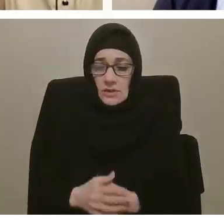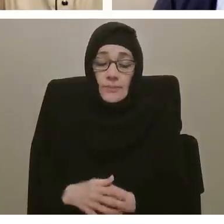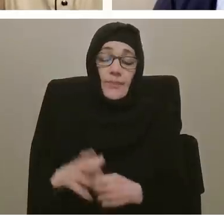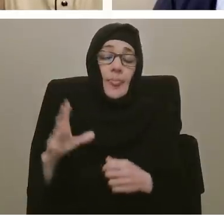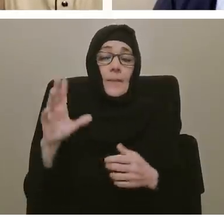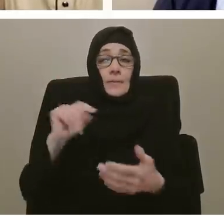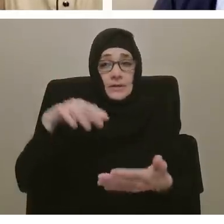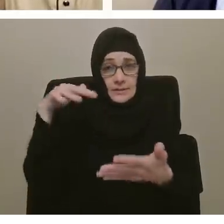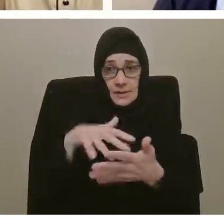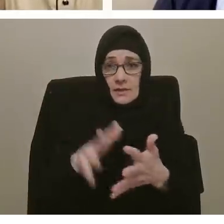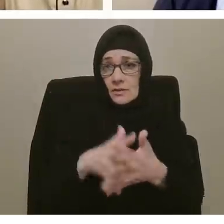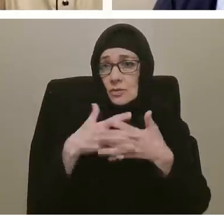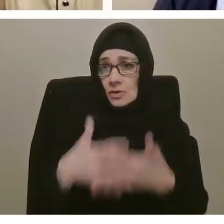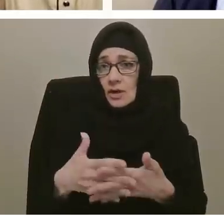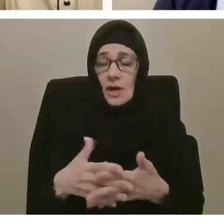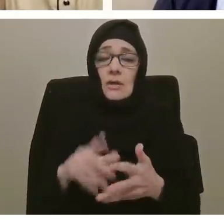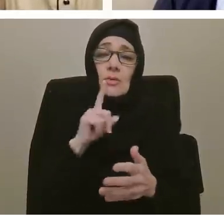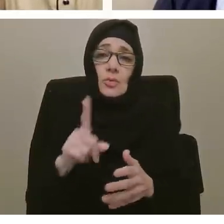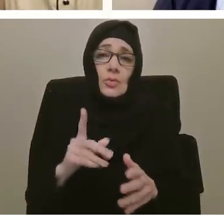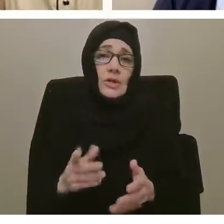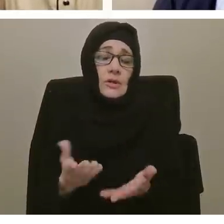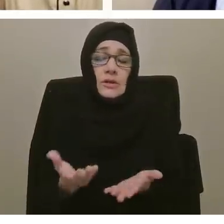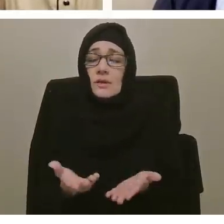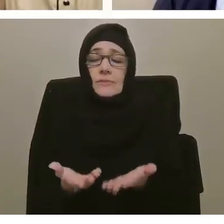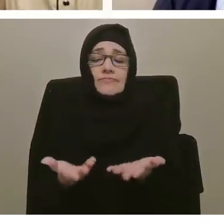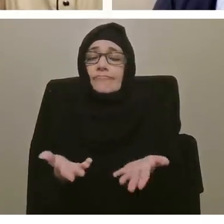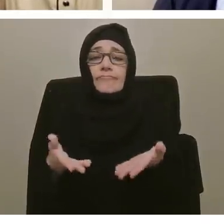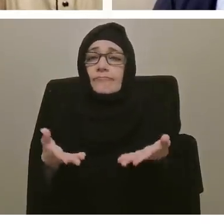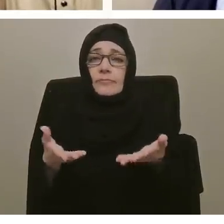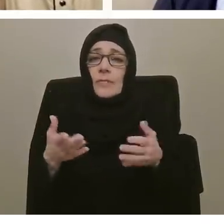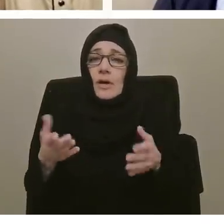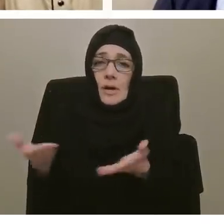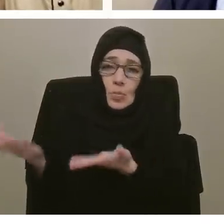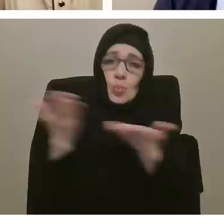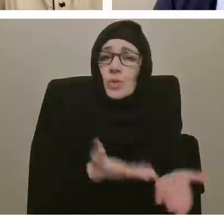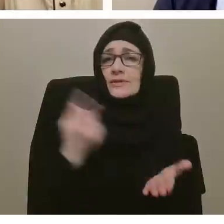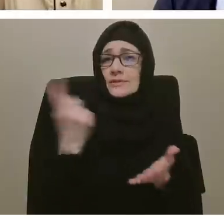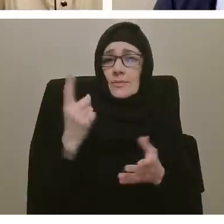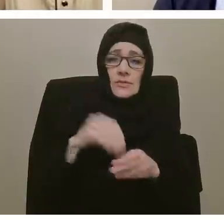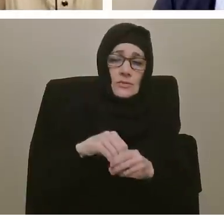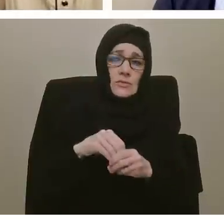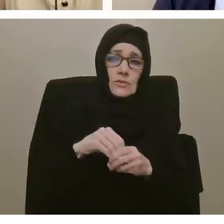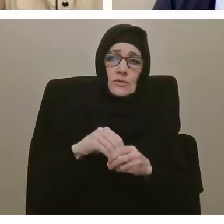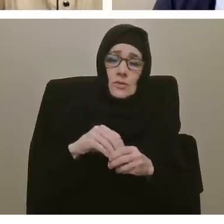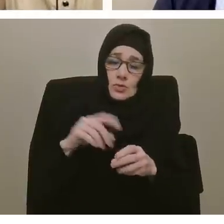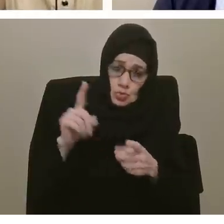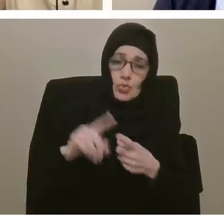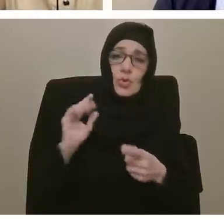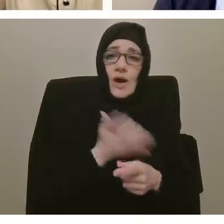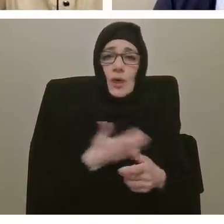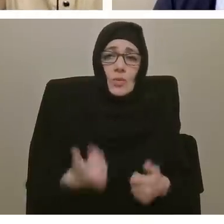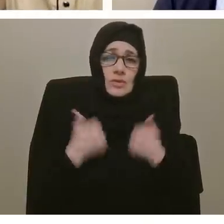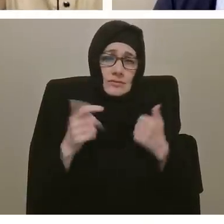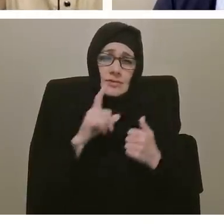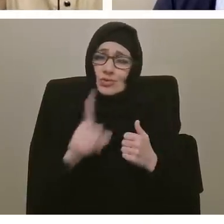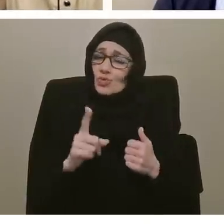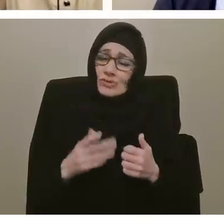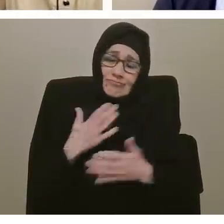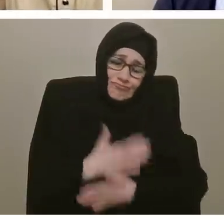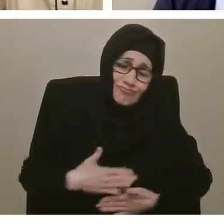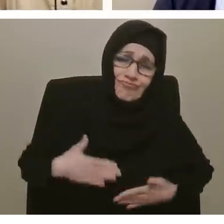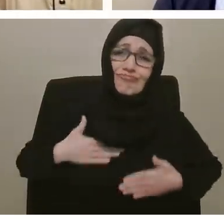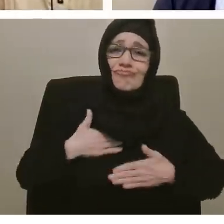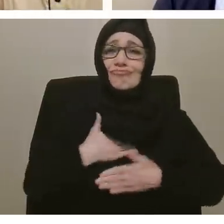studying the Qur'an has been bringing something into our lives, and alhamdulillah, it's been such a joy, honestly, to sit